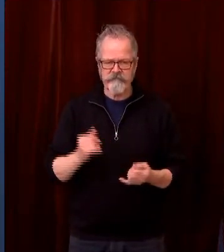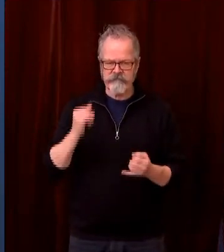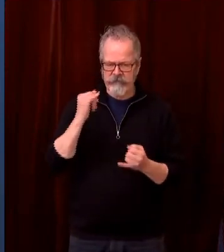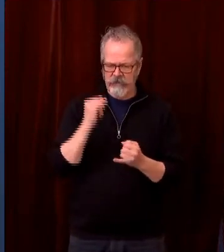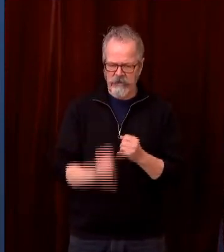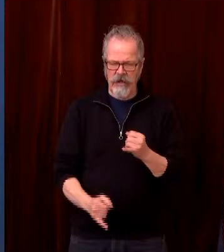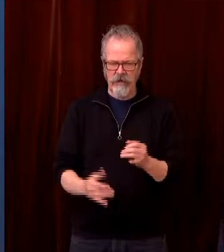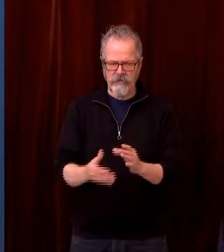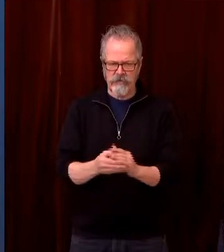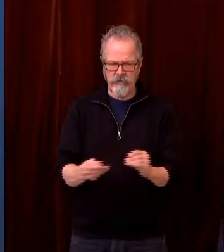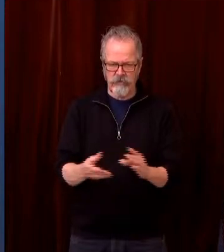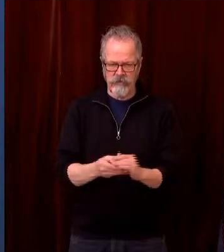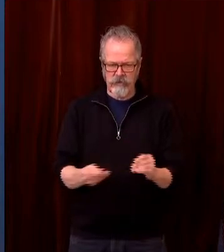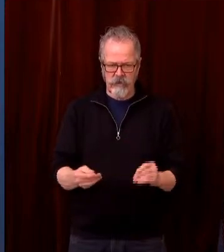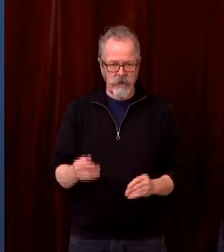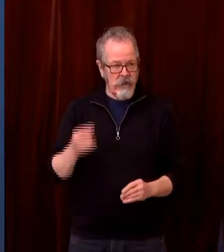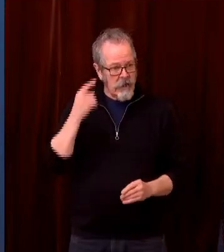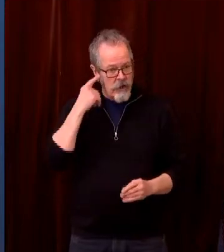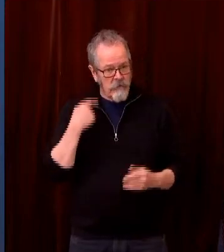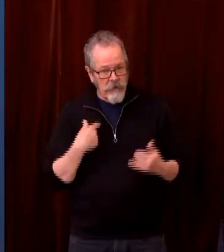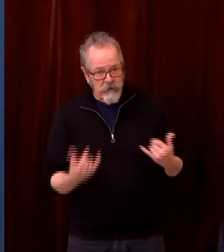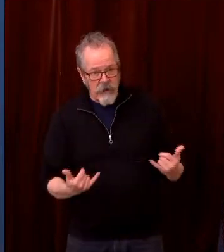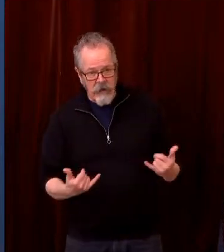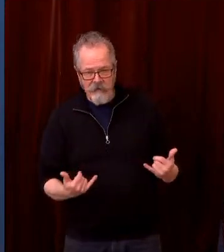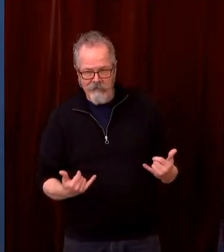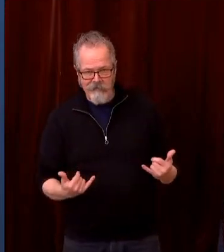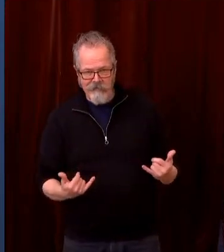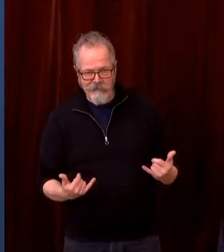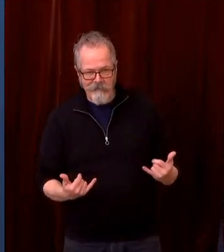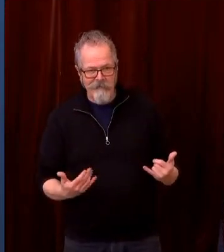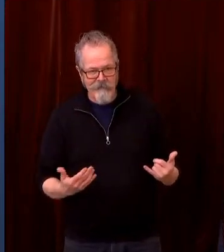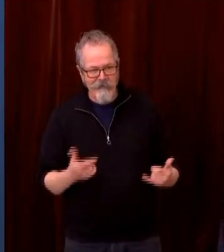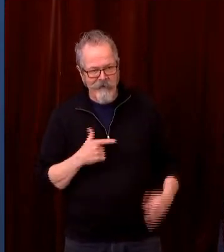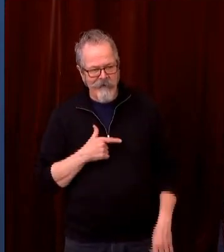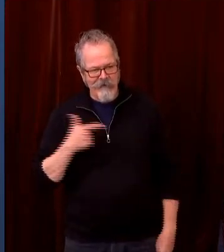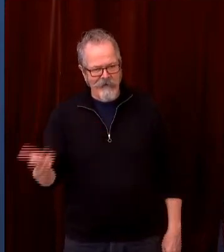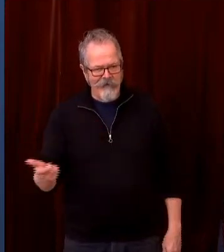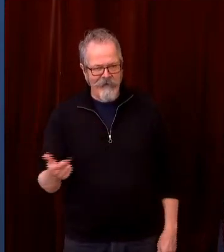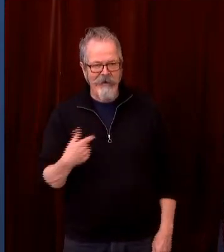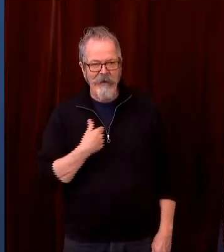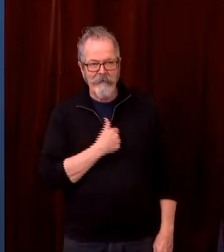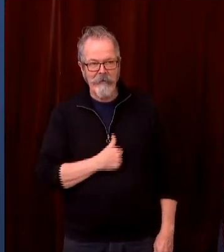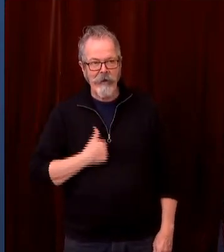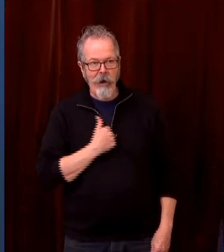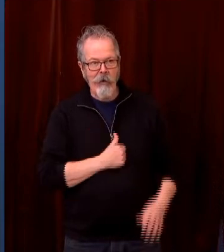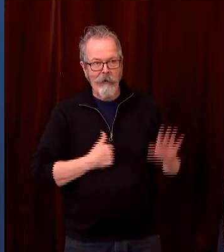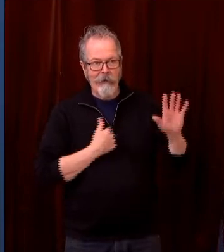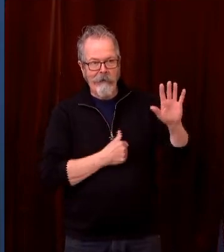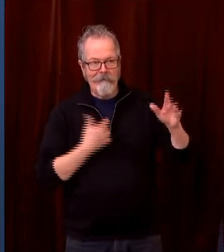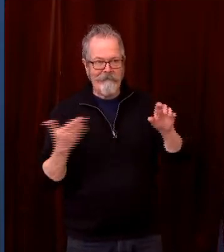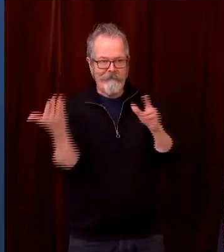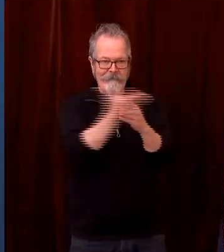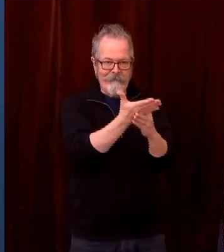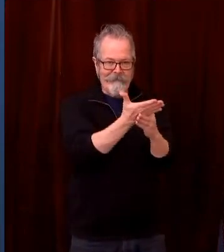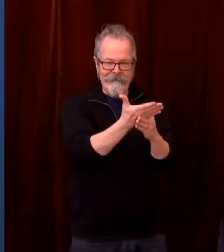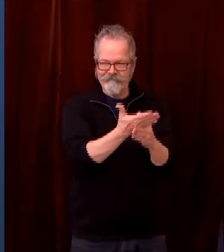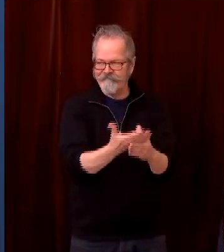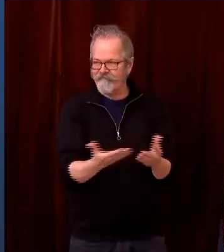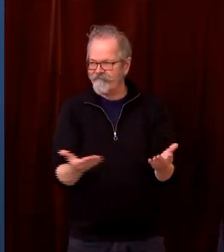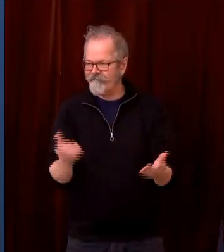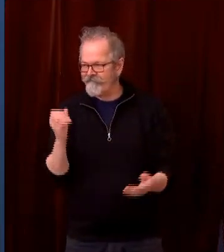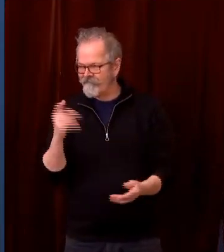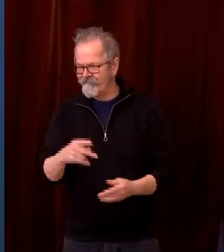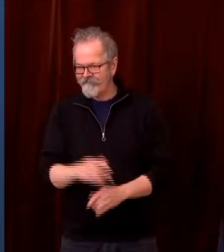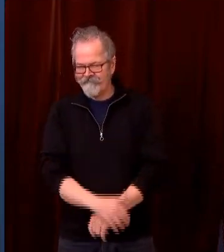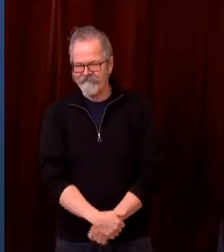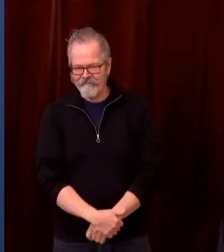me now? Yeah, go ahead. I'm so sorry about that. I apologize. Thank you so much for taking my question. I was